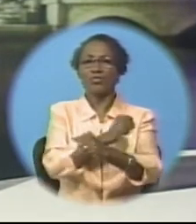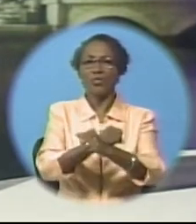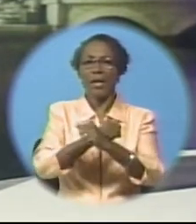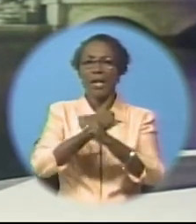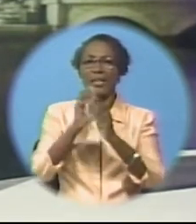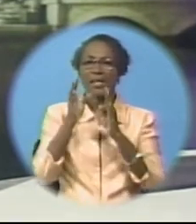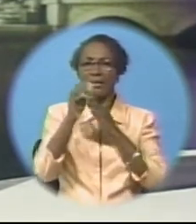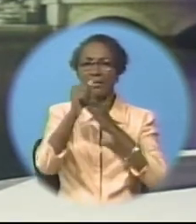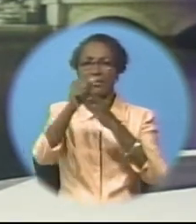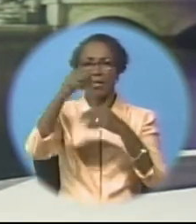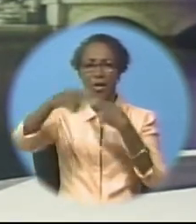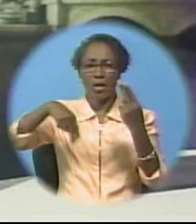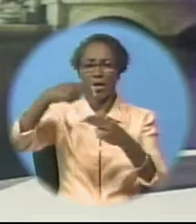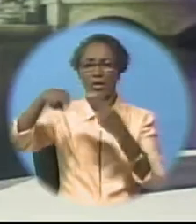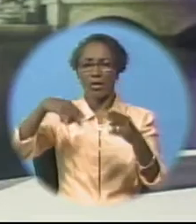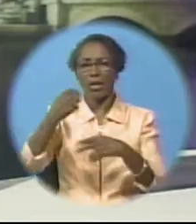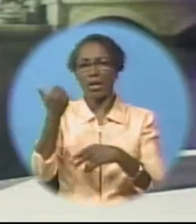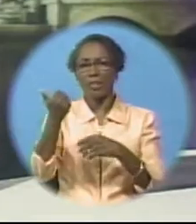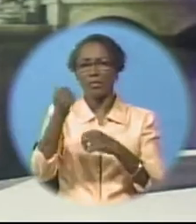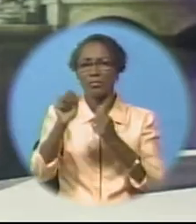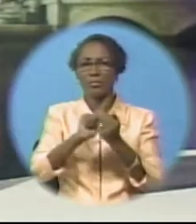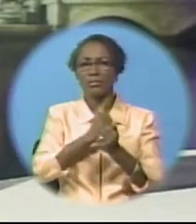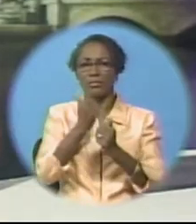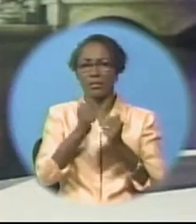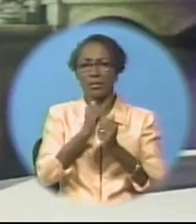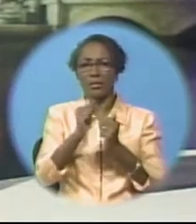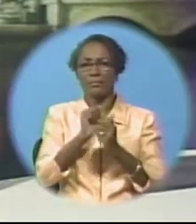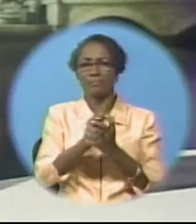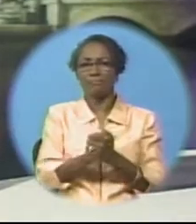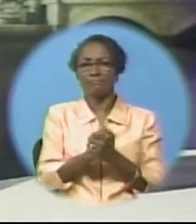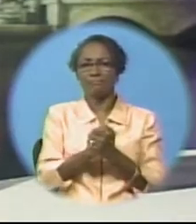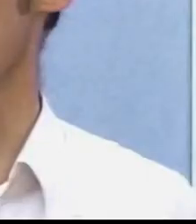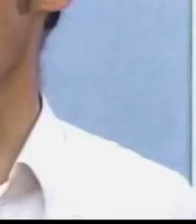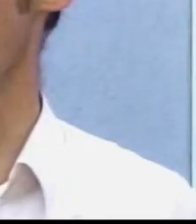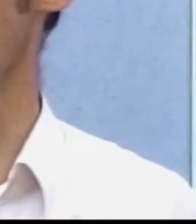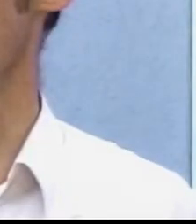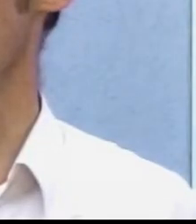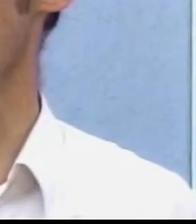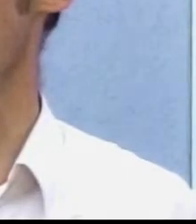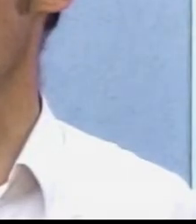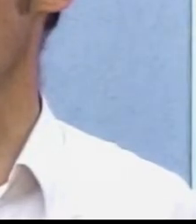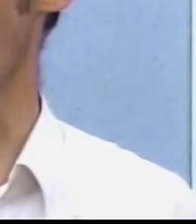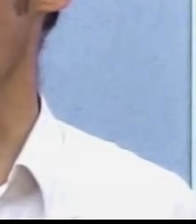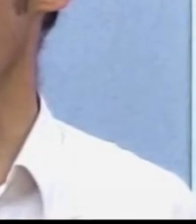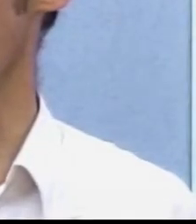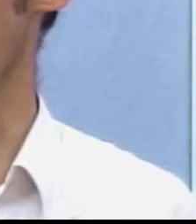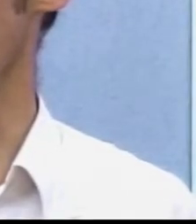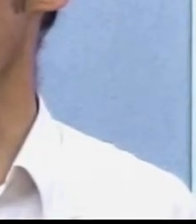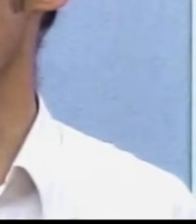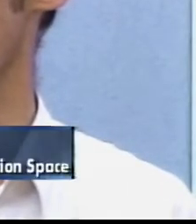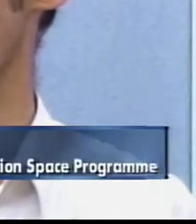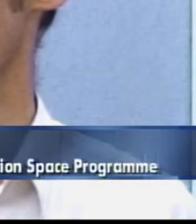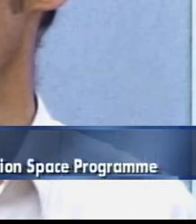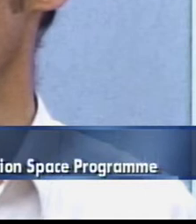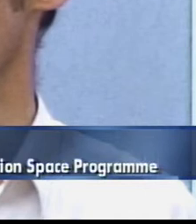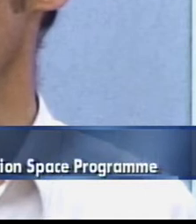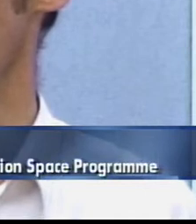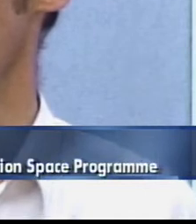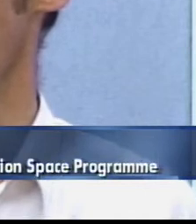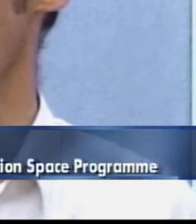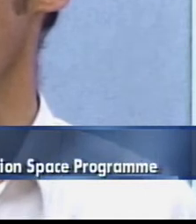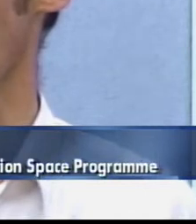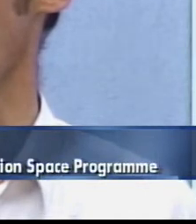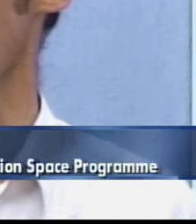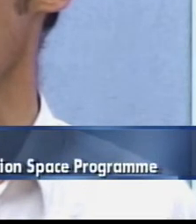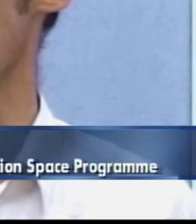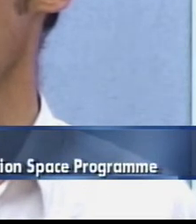other natural disasters. The new satellites have like a camera, they have an imager on board,